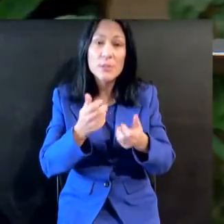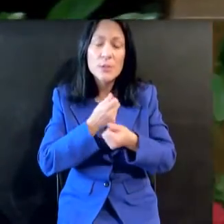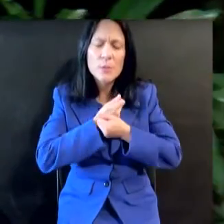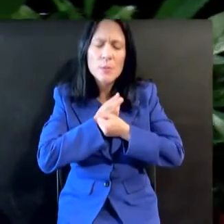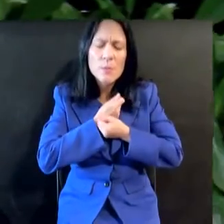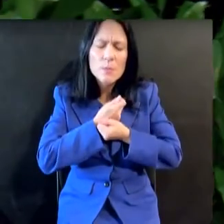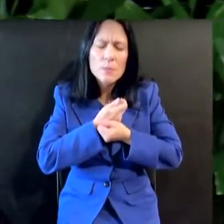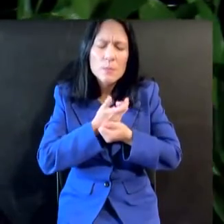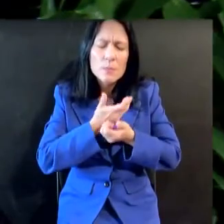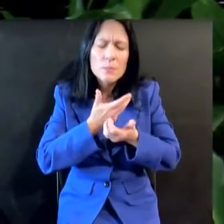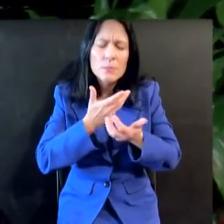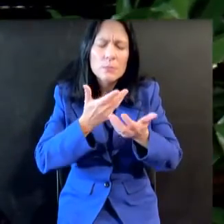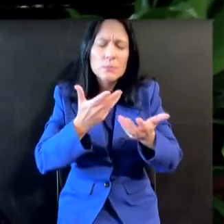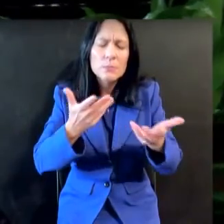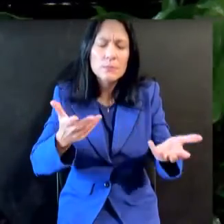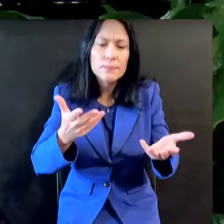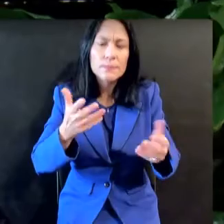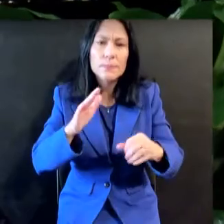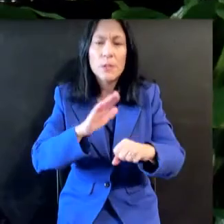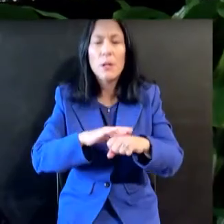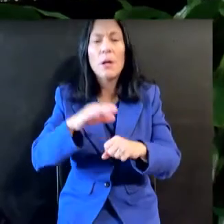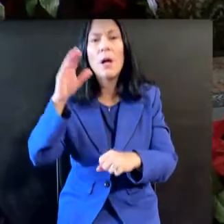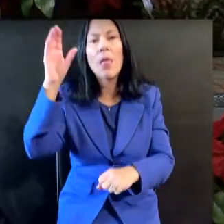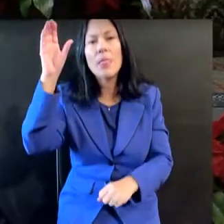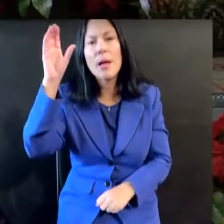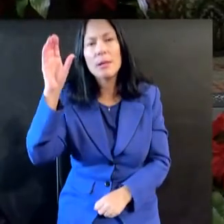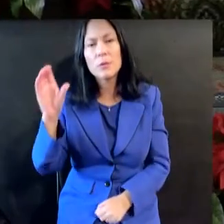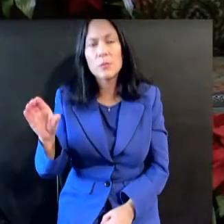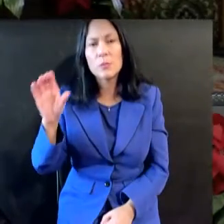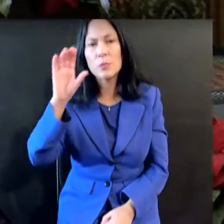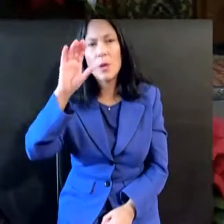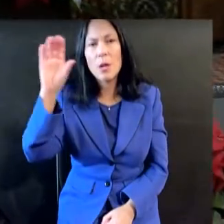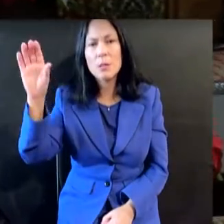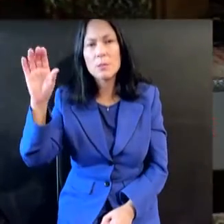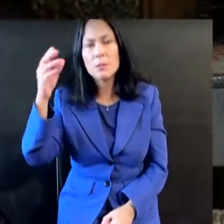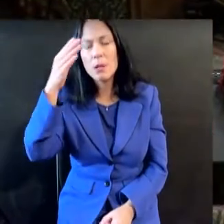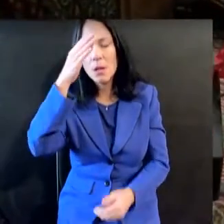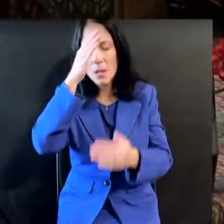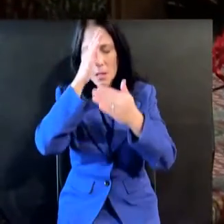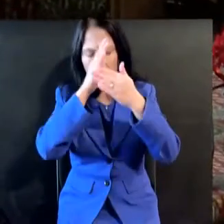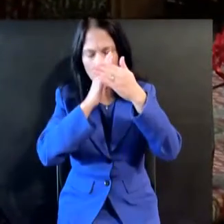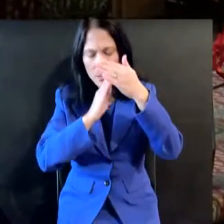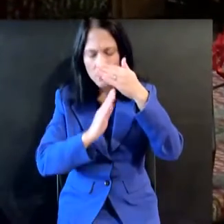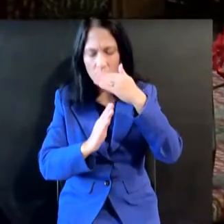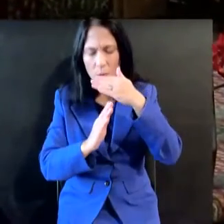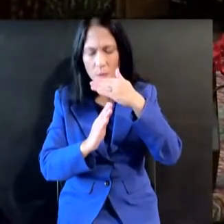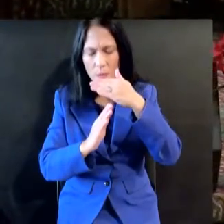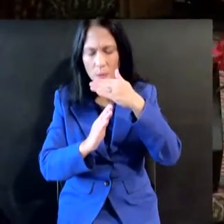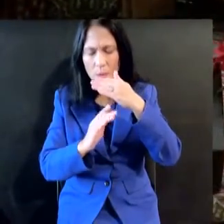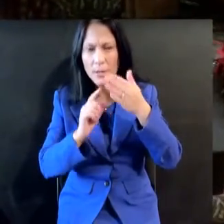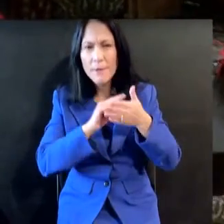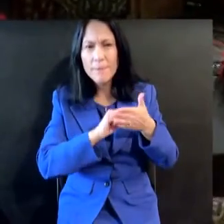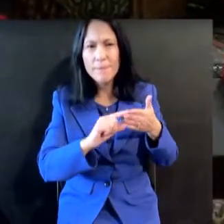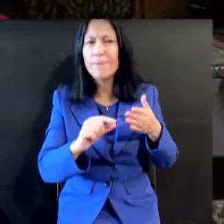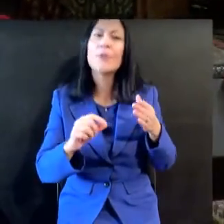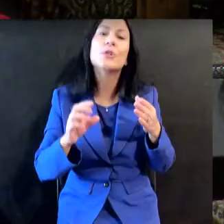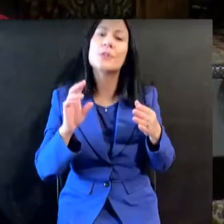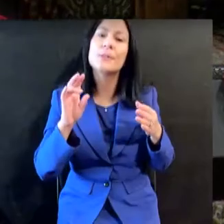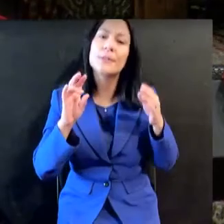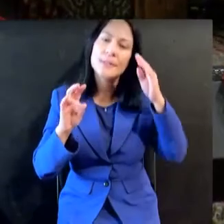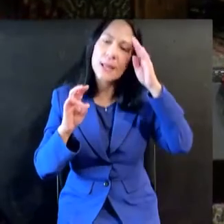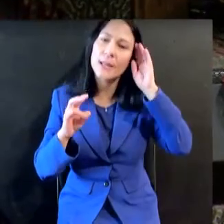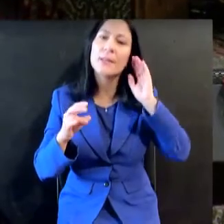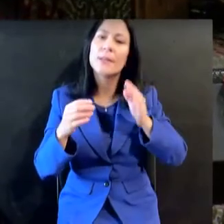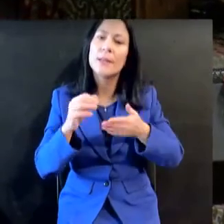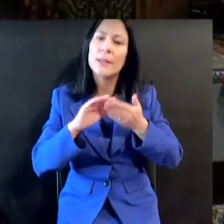upon the cross. Humble, Verse 8, he humbled himself in obedience to